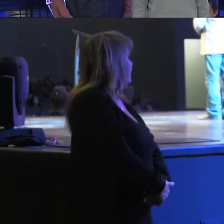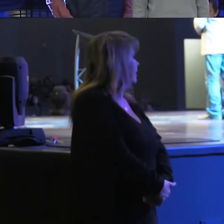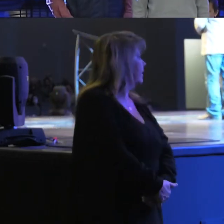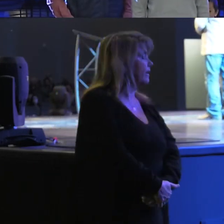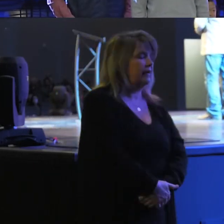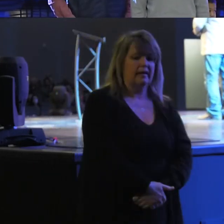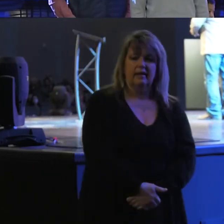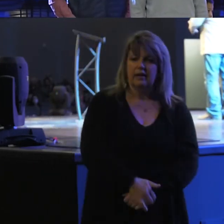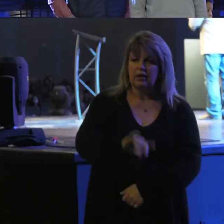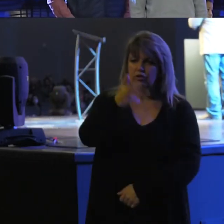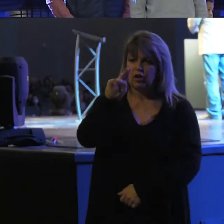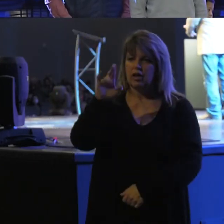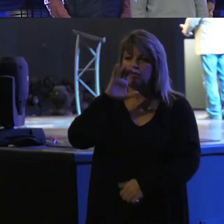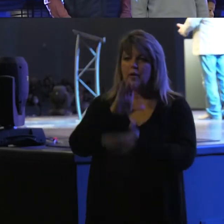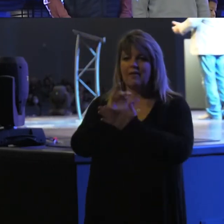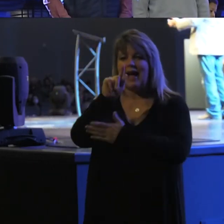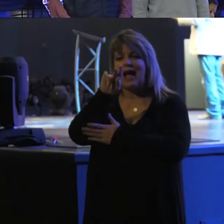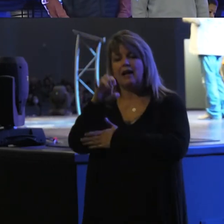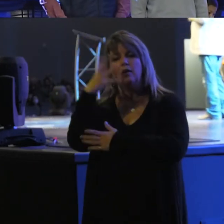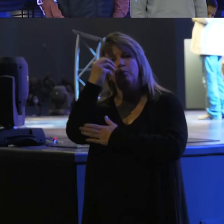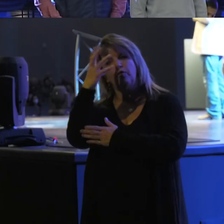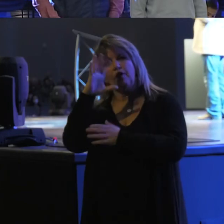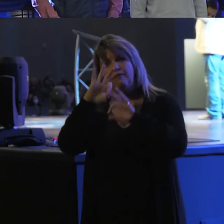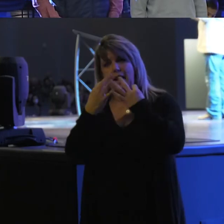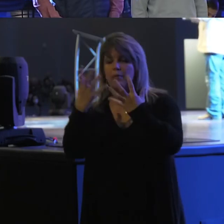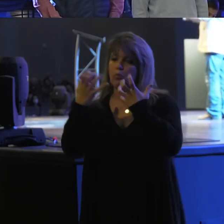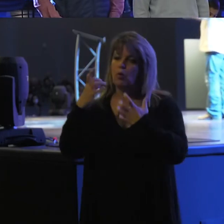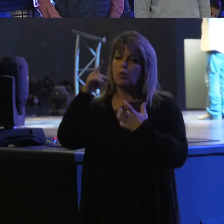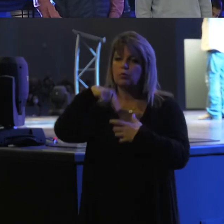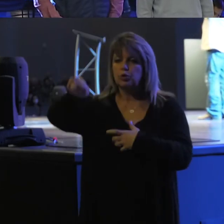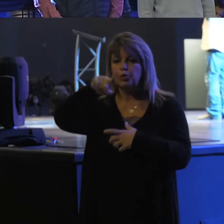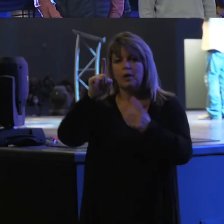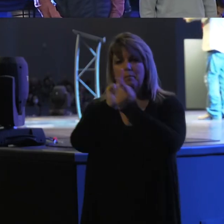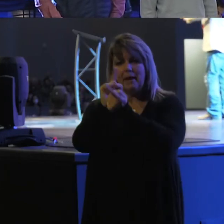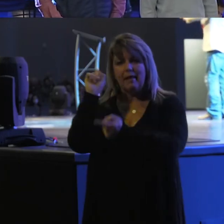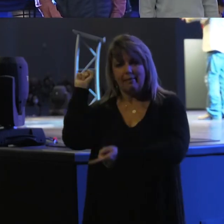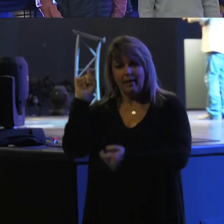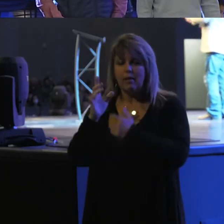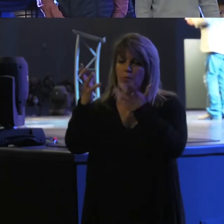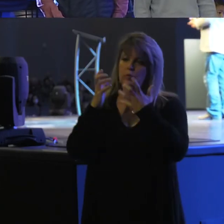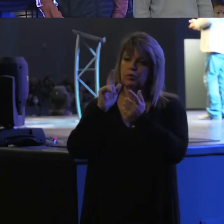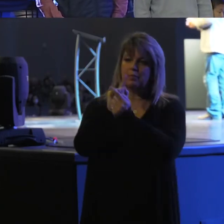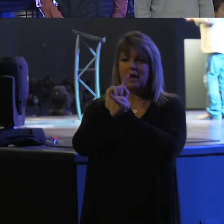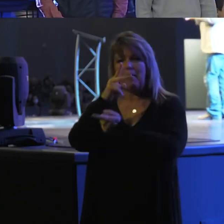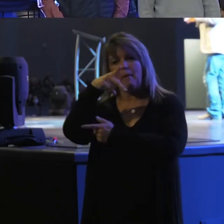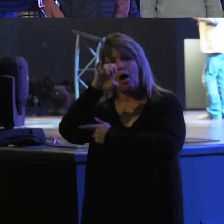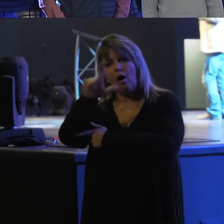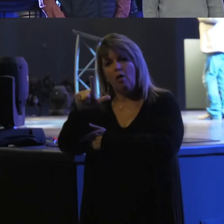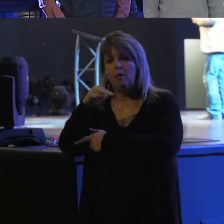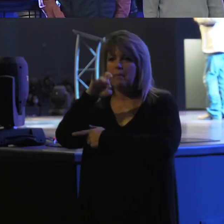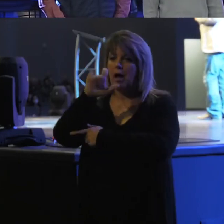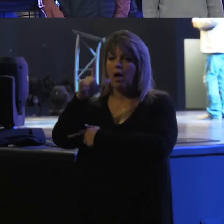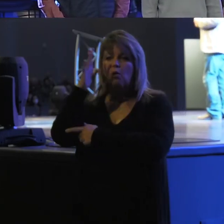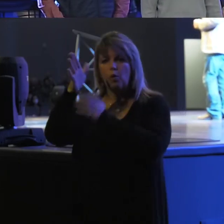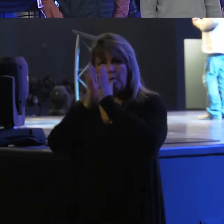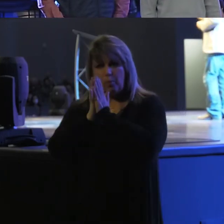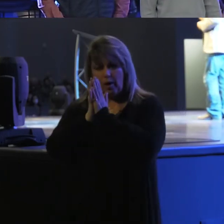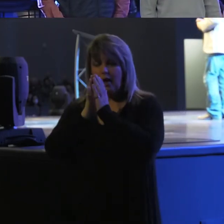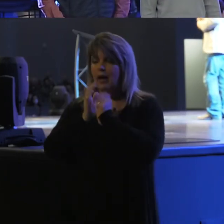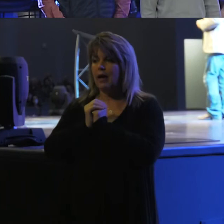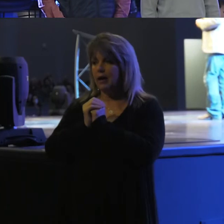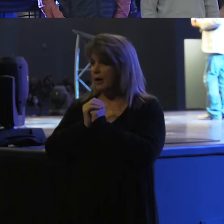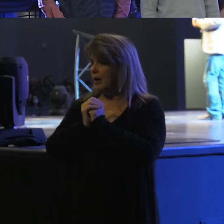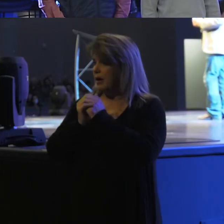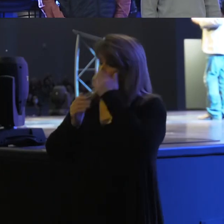Pastor John and his wife Addie have a beautiful family. We want you to meet them. We want you to meet Paul. And so Paul's going to pray a prayer